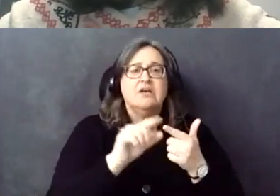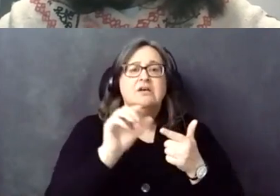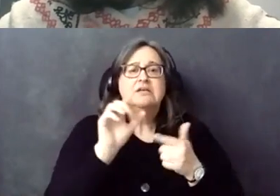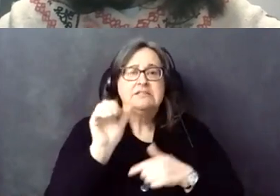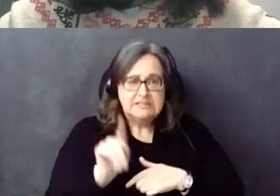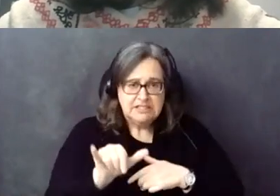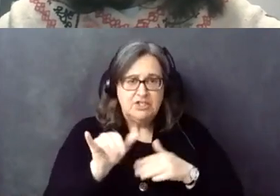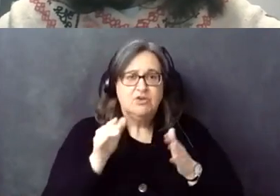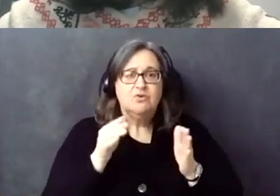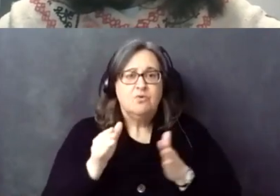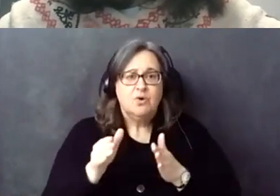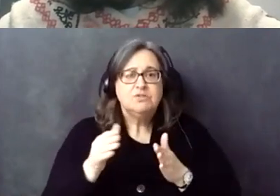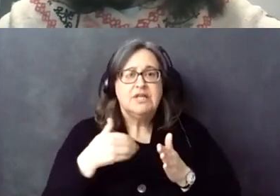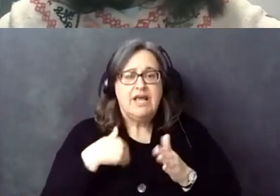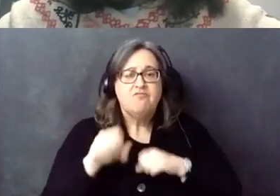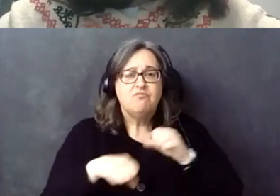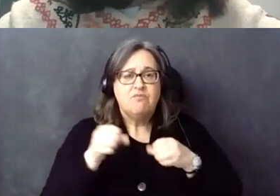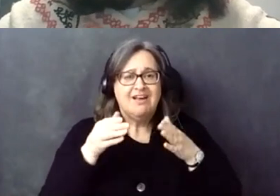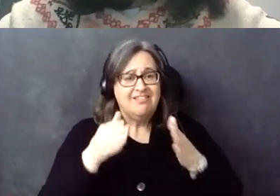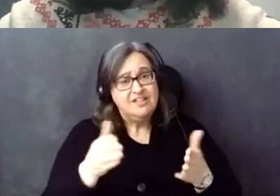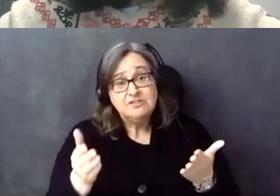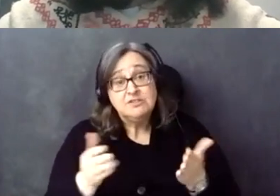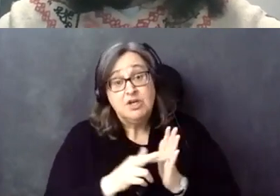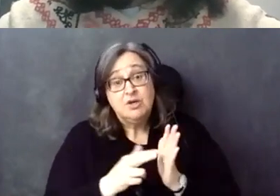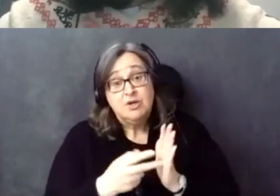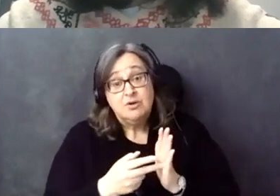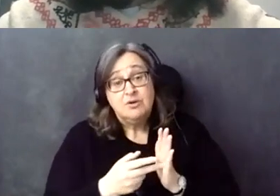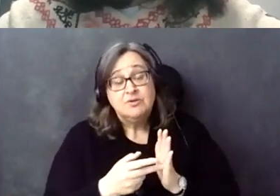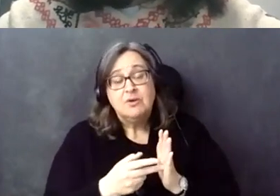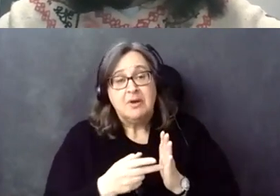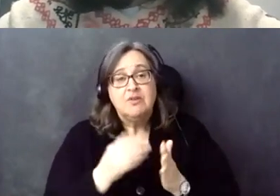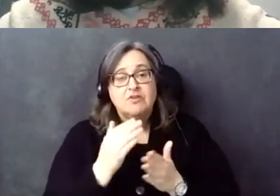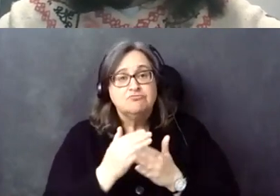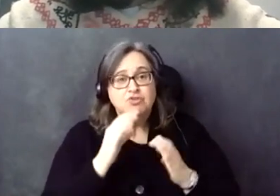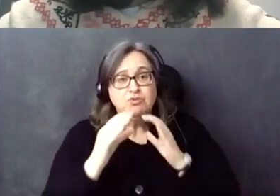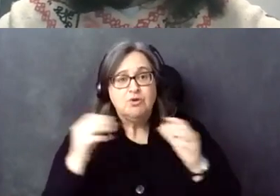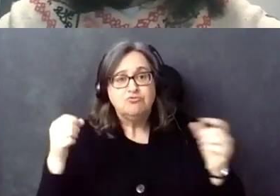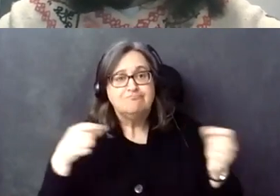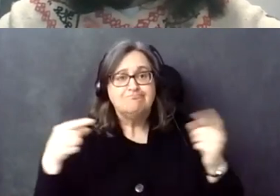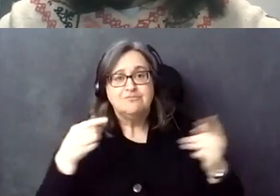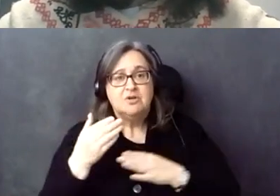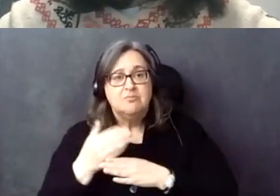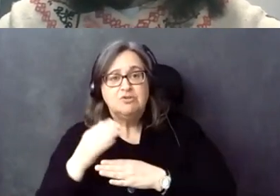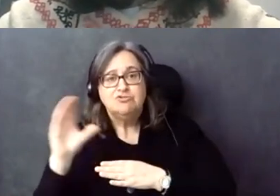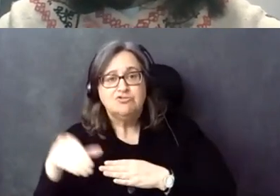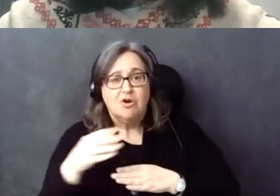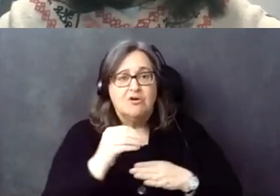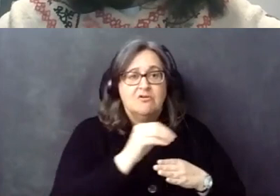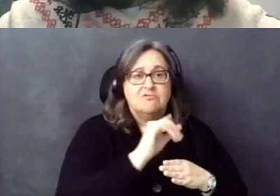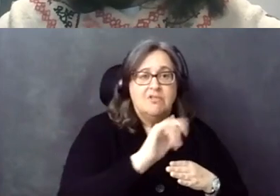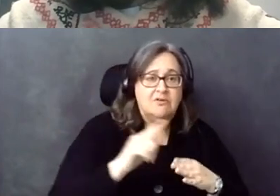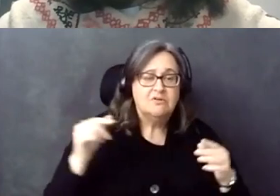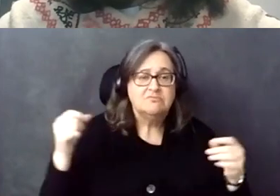roads that does have bike lanes. And so that tells me that there is communication going on. And so if you're saying